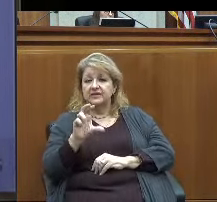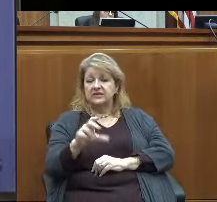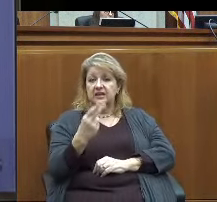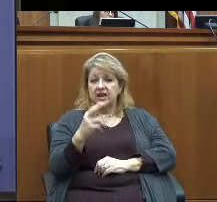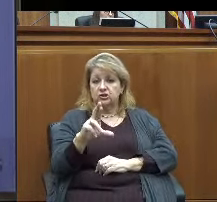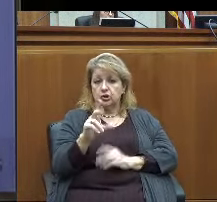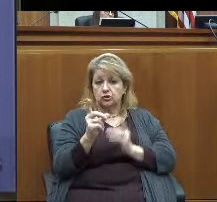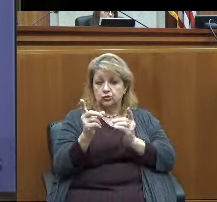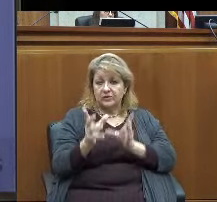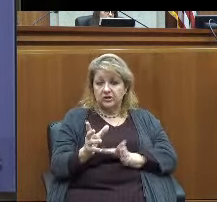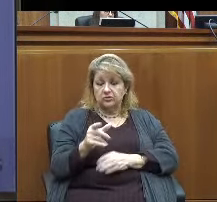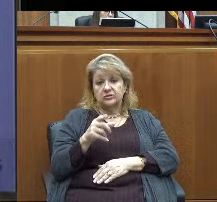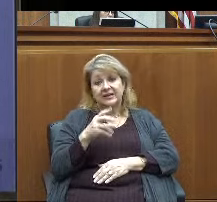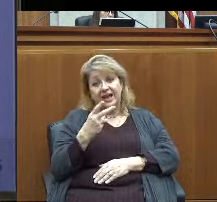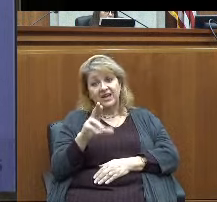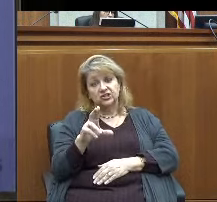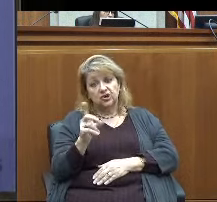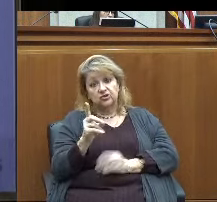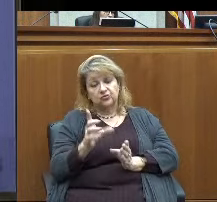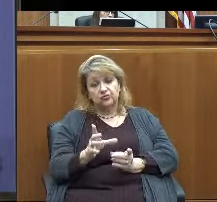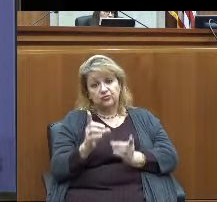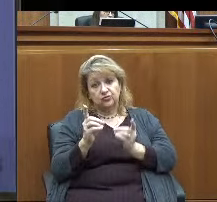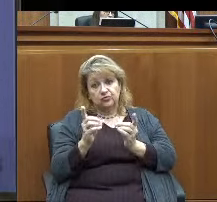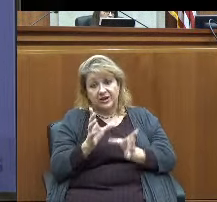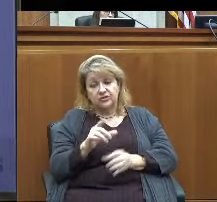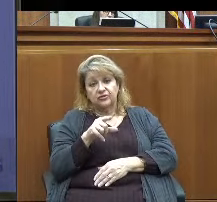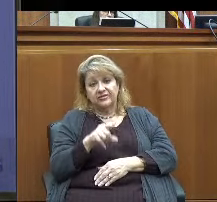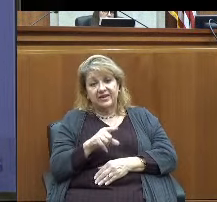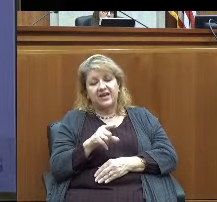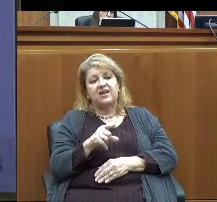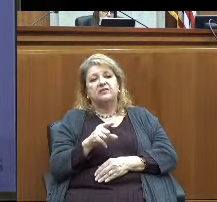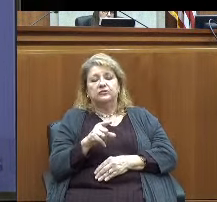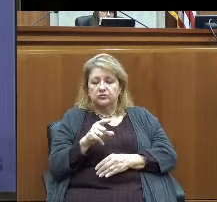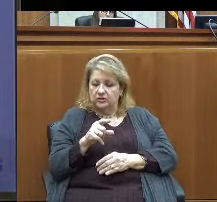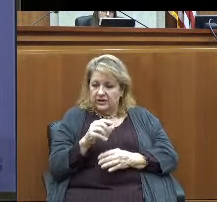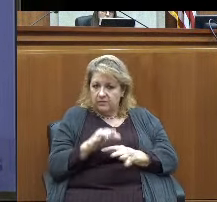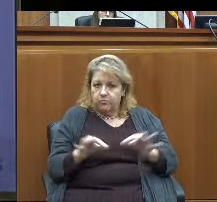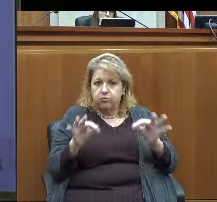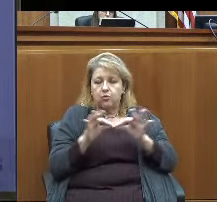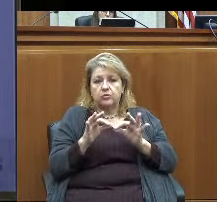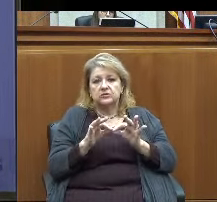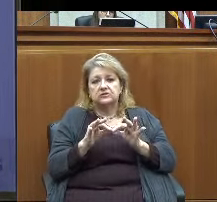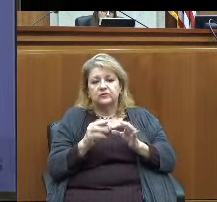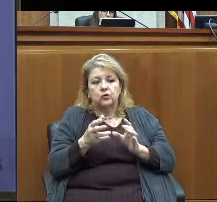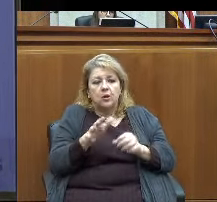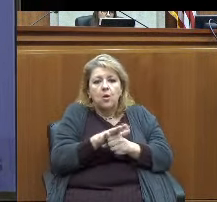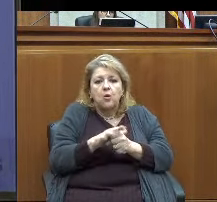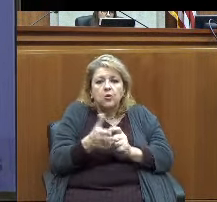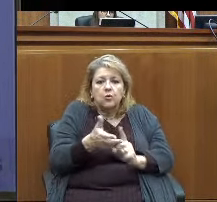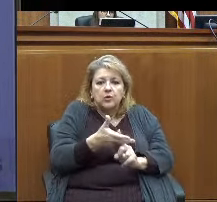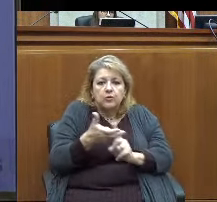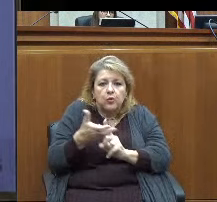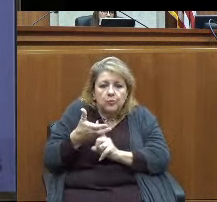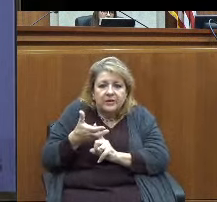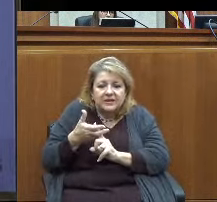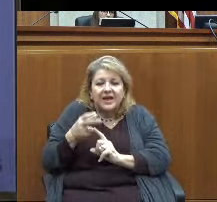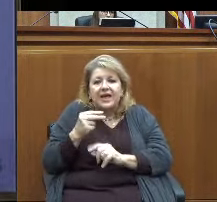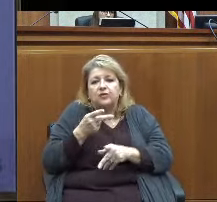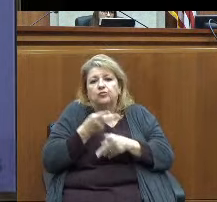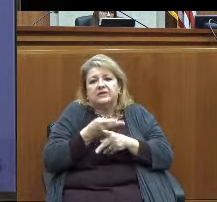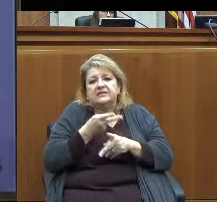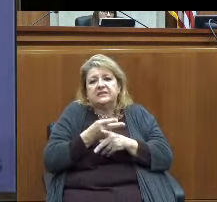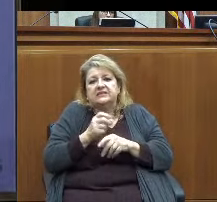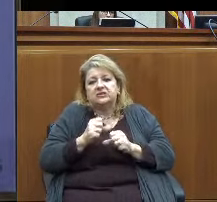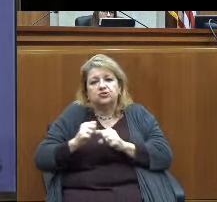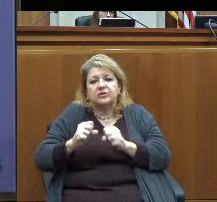resources directors since they are essential in driving school and system improvement and developing a local recruitment and retention strategy that meets